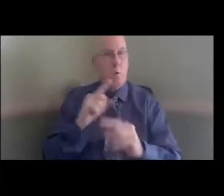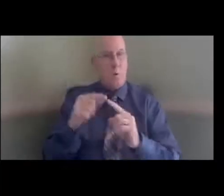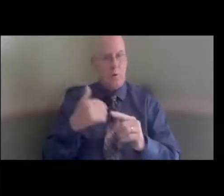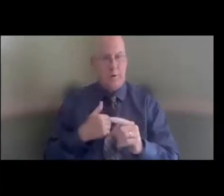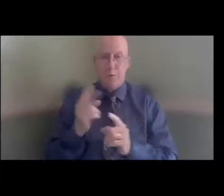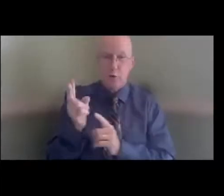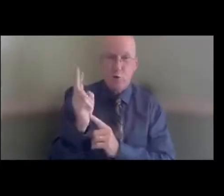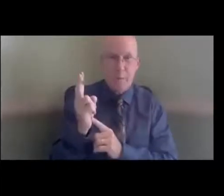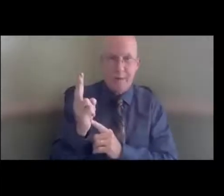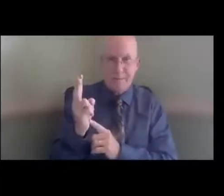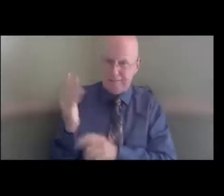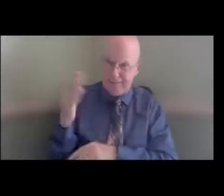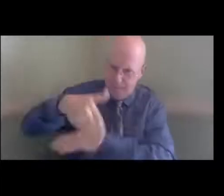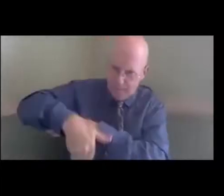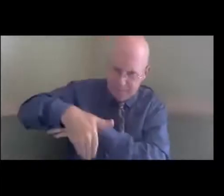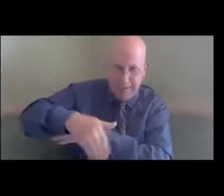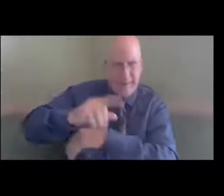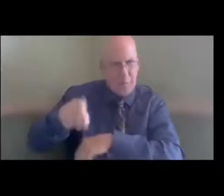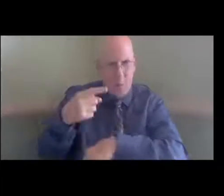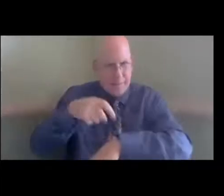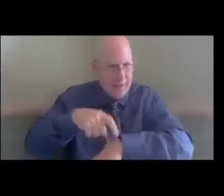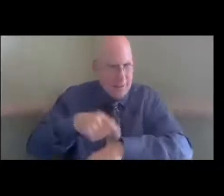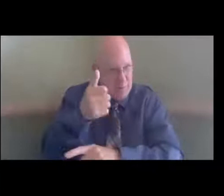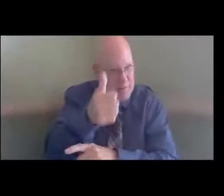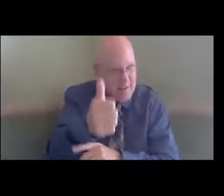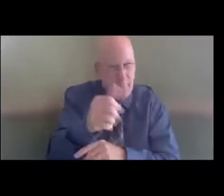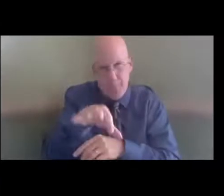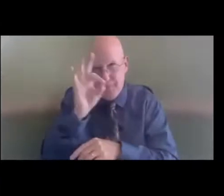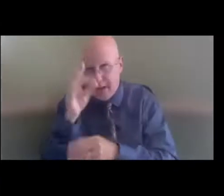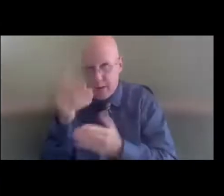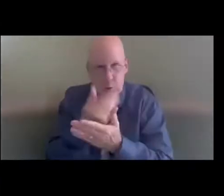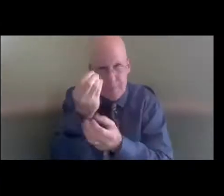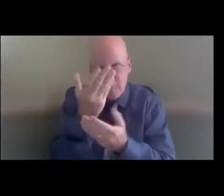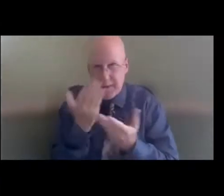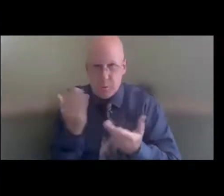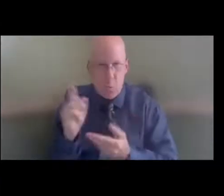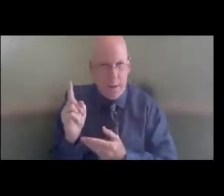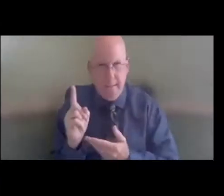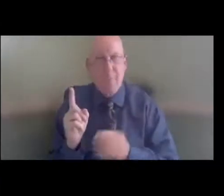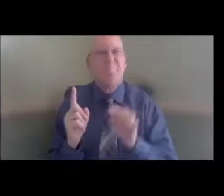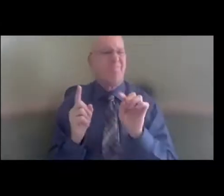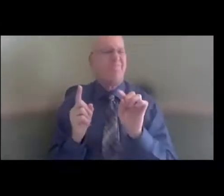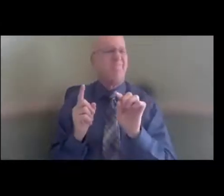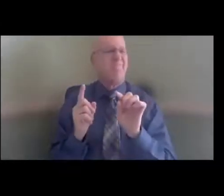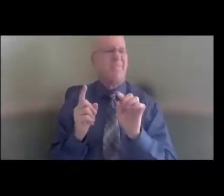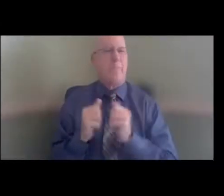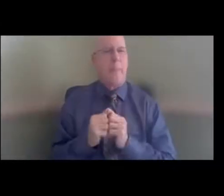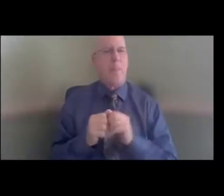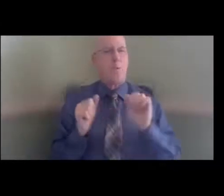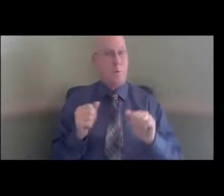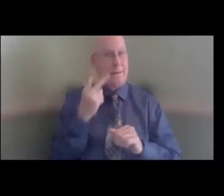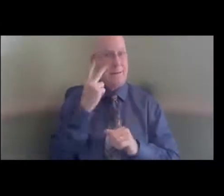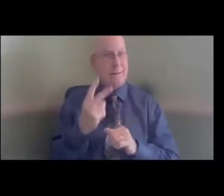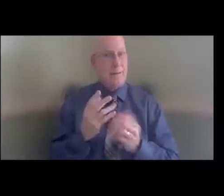night, and that's the only time to yourself to go and try to find some of this information, and you can then better see through a